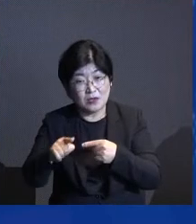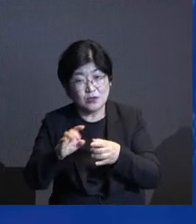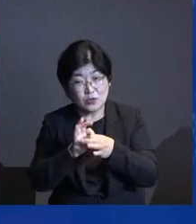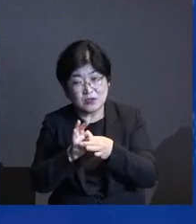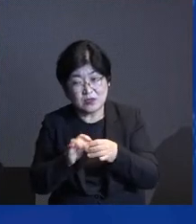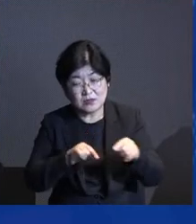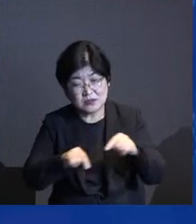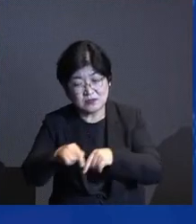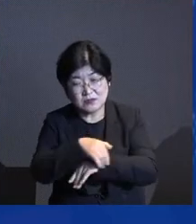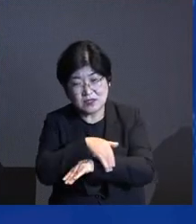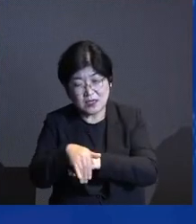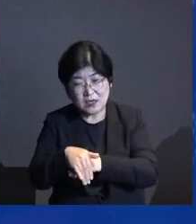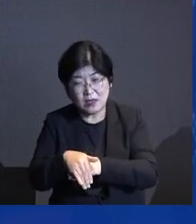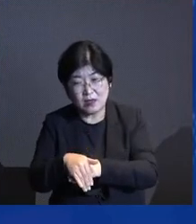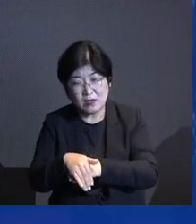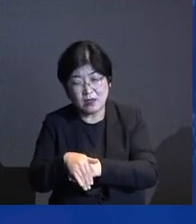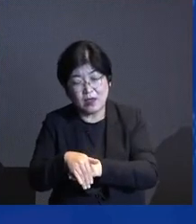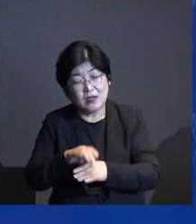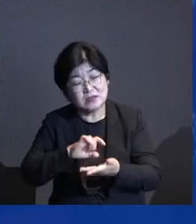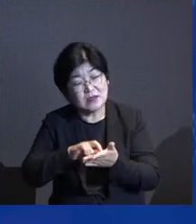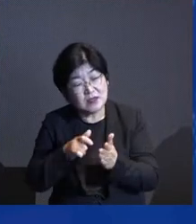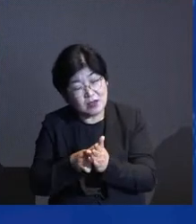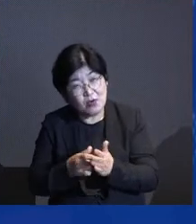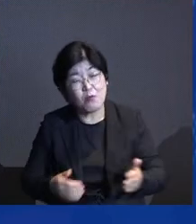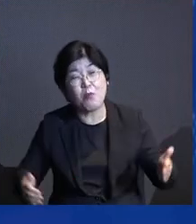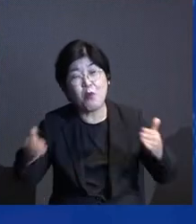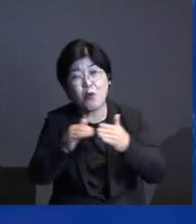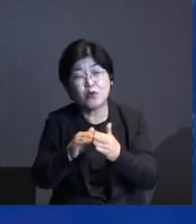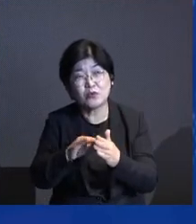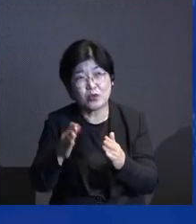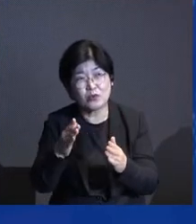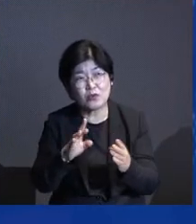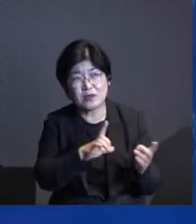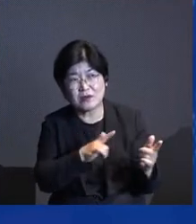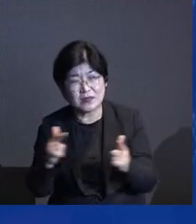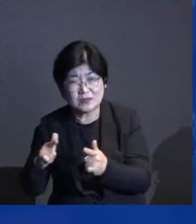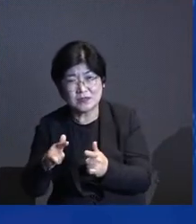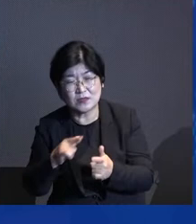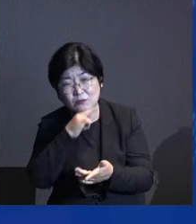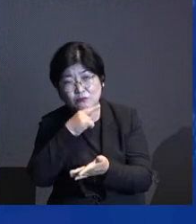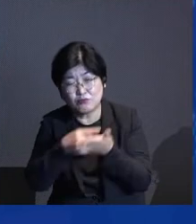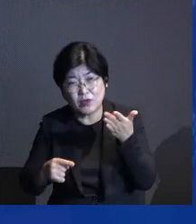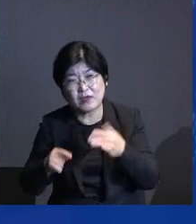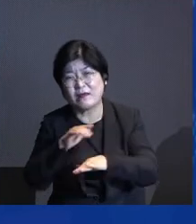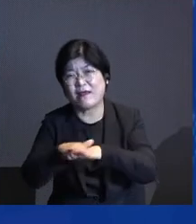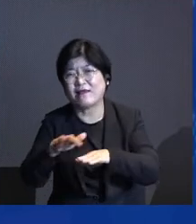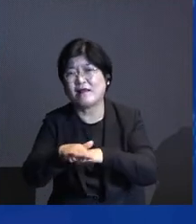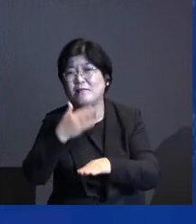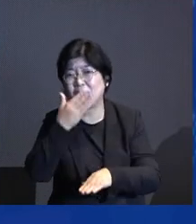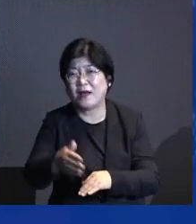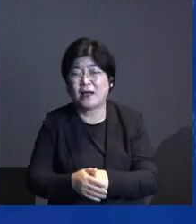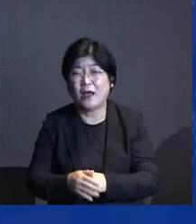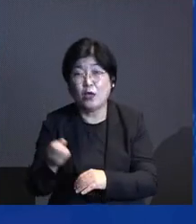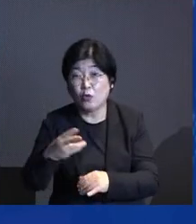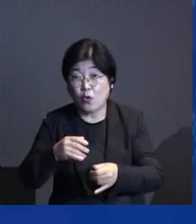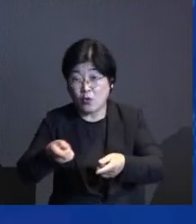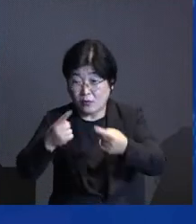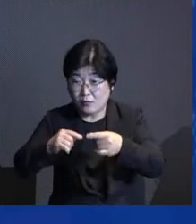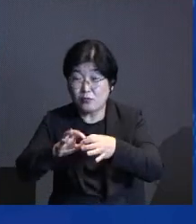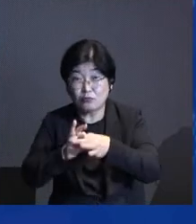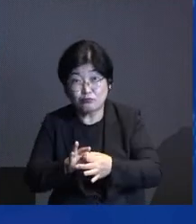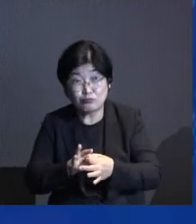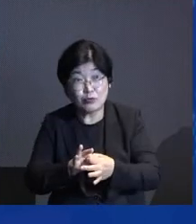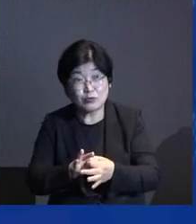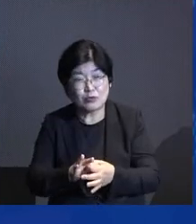appropriate to address diverse forms of disadvantages. Participation also involves empowering individuals to